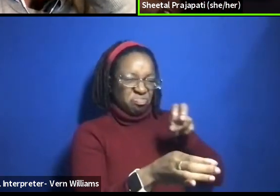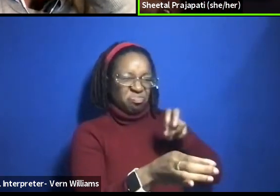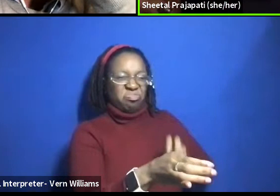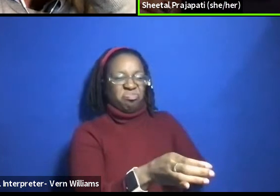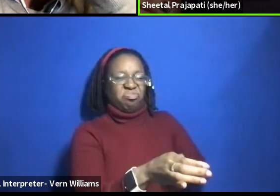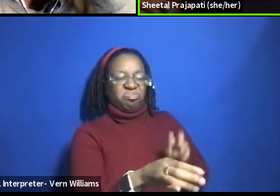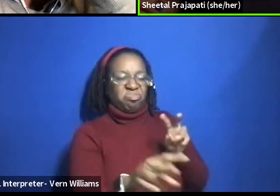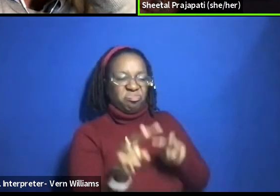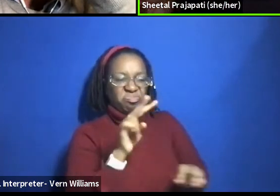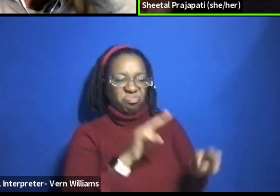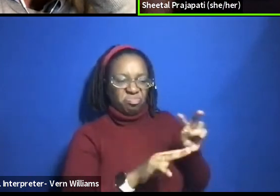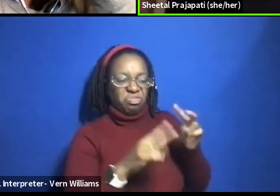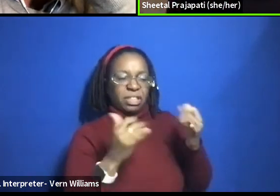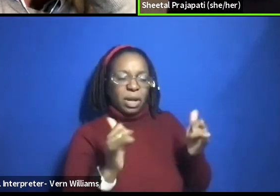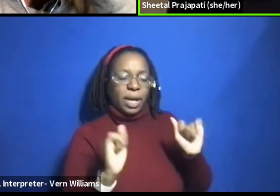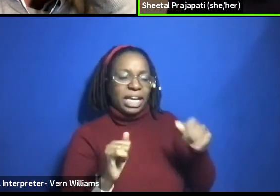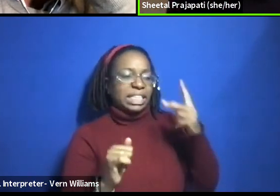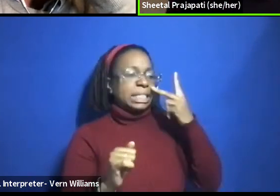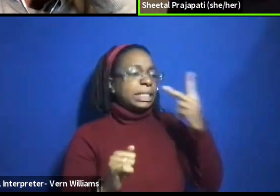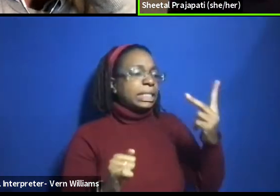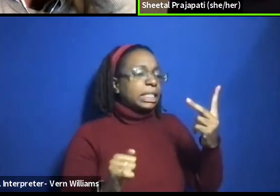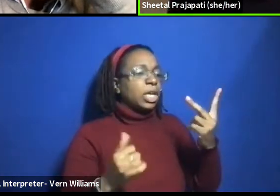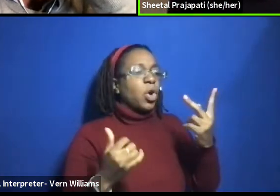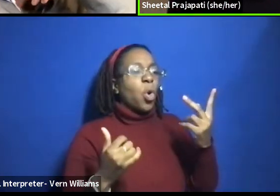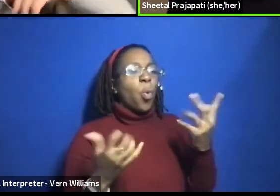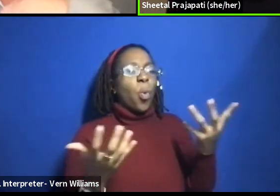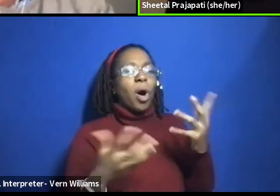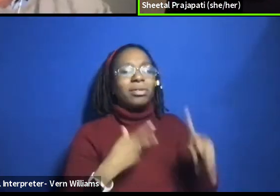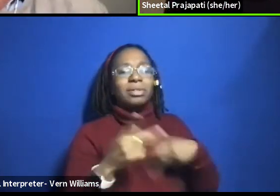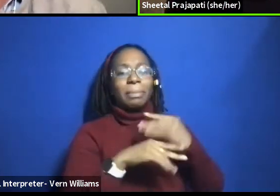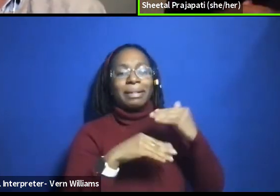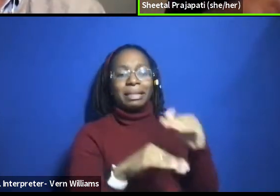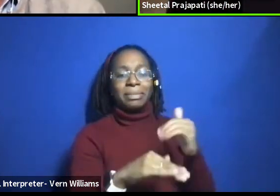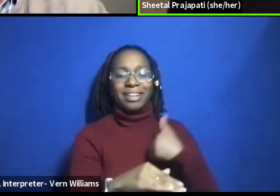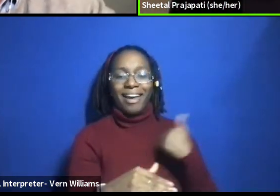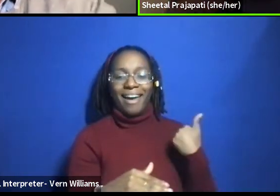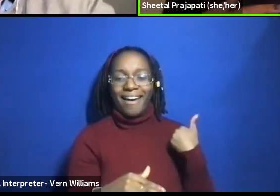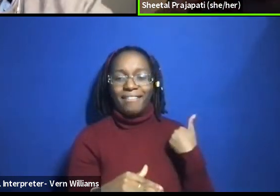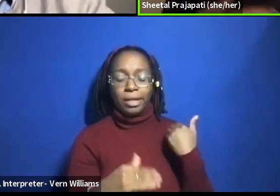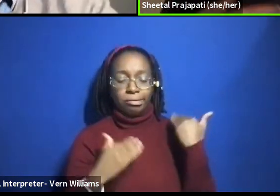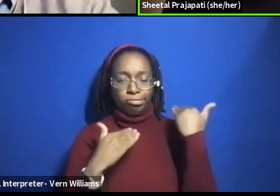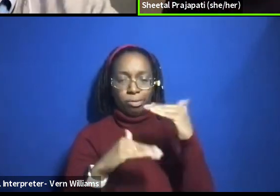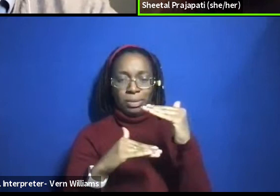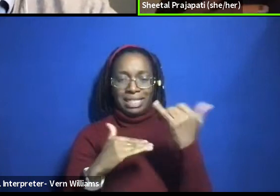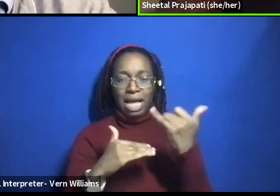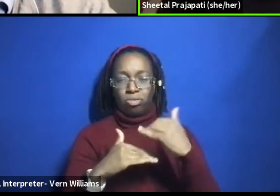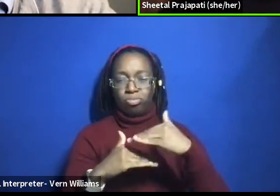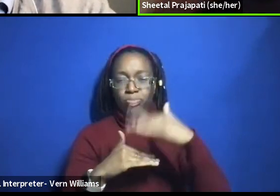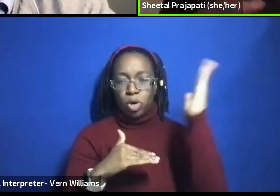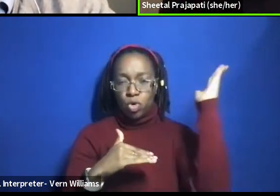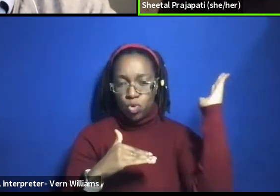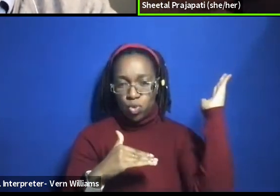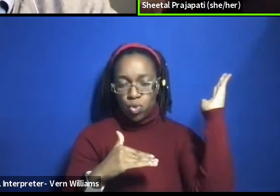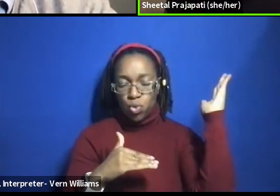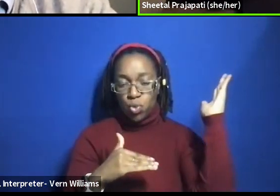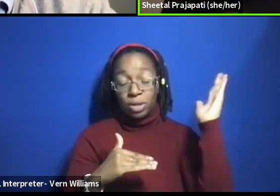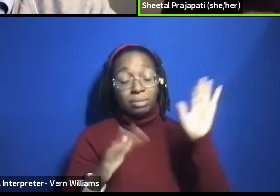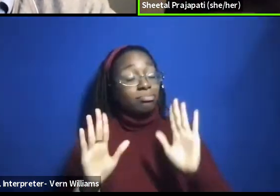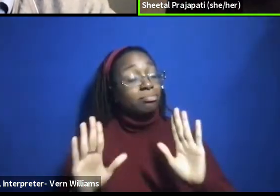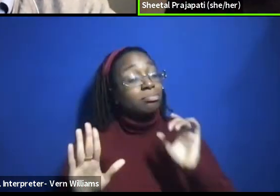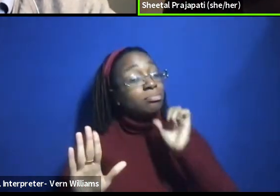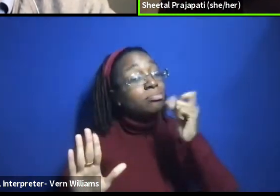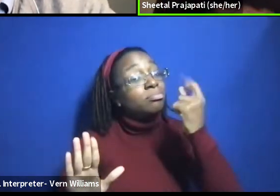combat the limitations they put on to me. And I don't know if that is an experience everyone will have moving